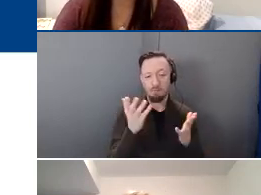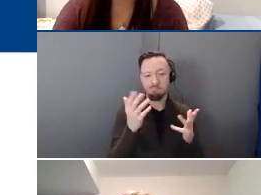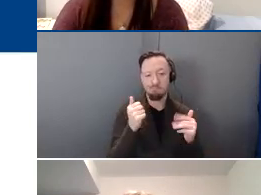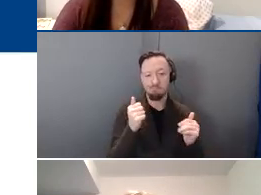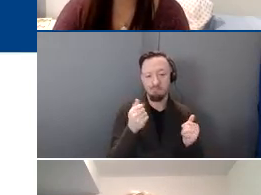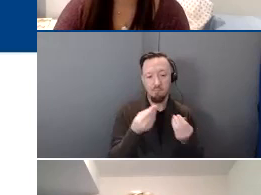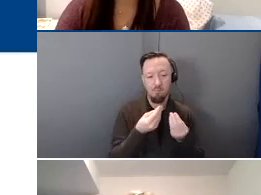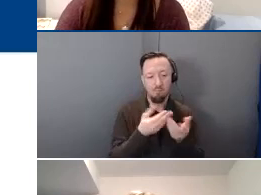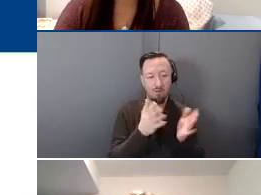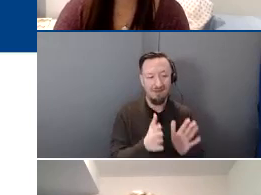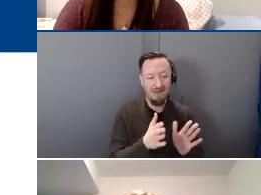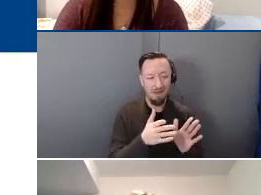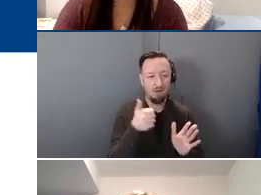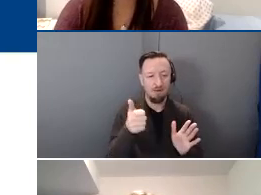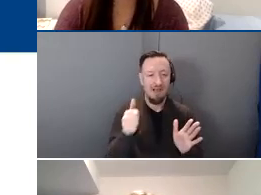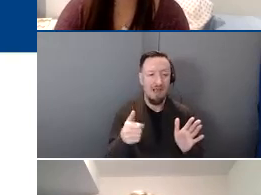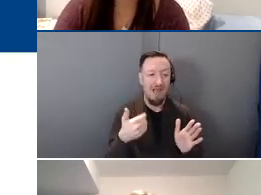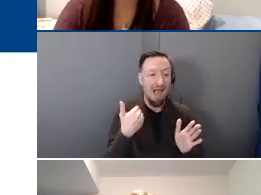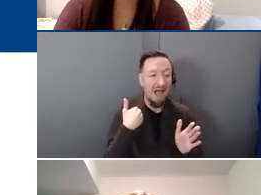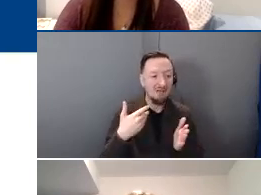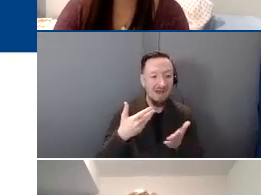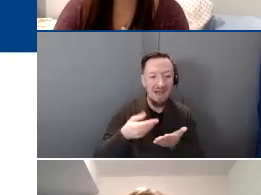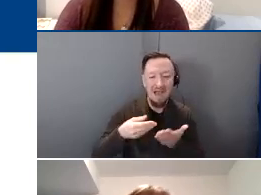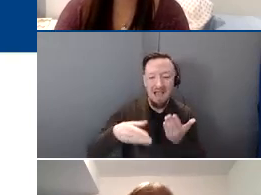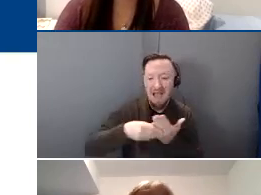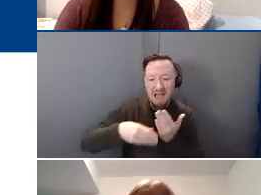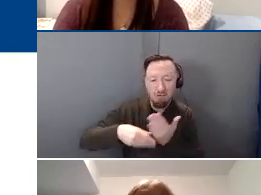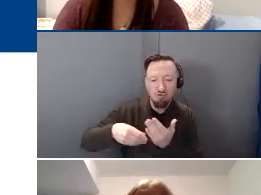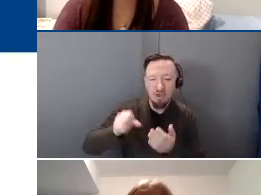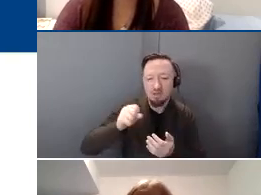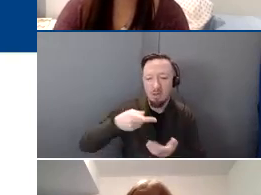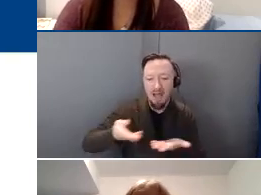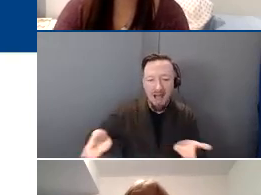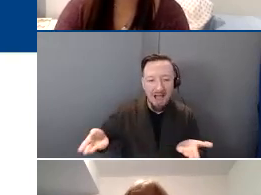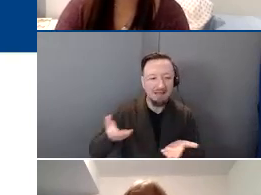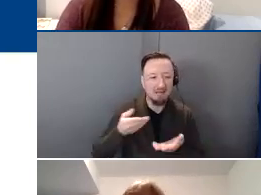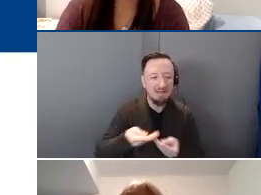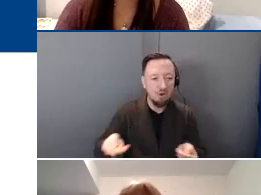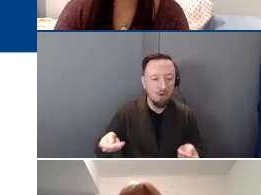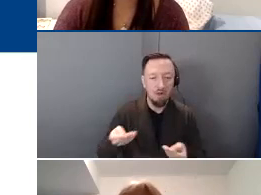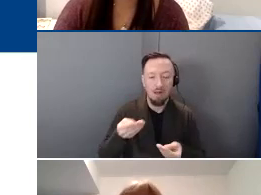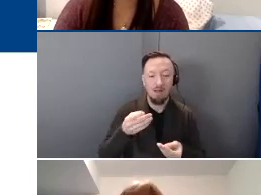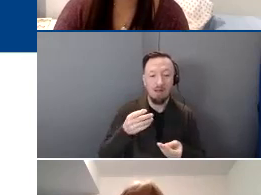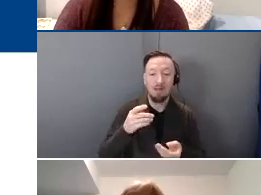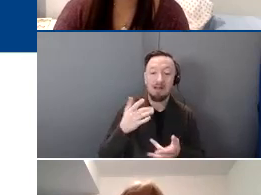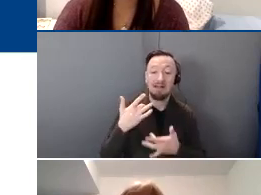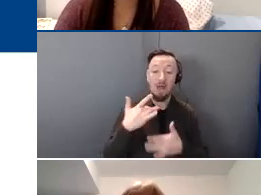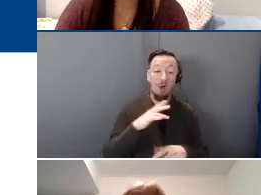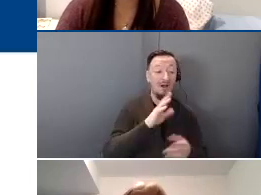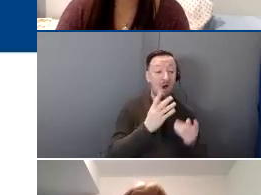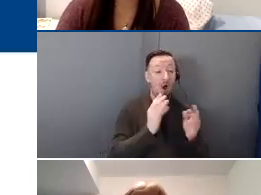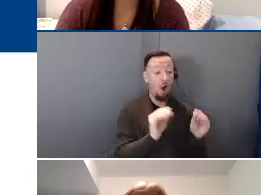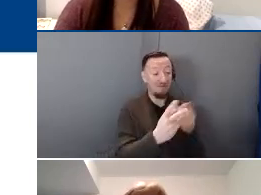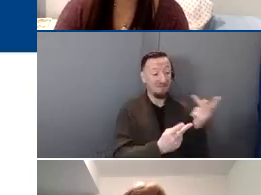that providers can add when they have like additional supplies or materials above what they normally would be included in an office